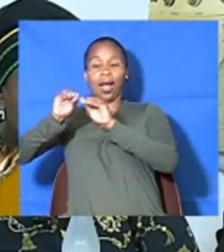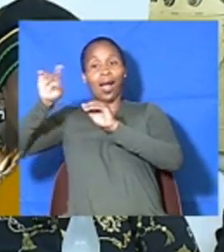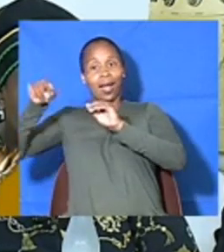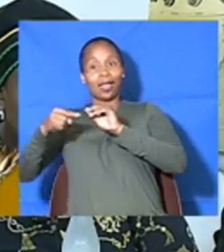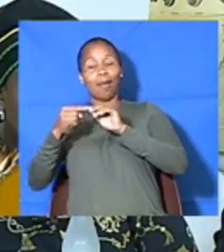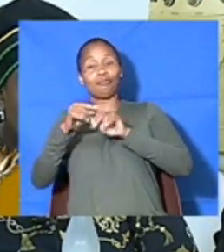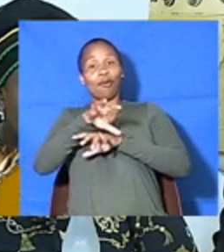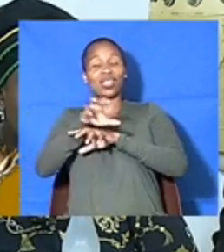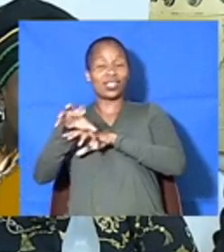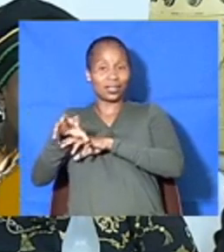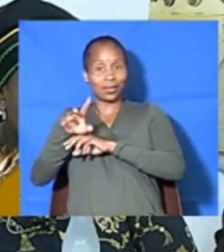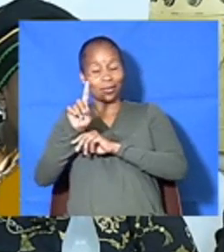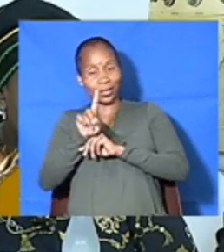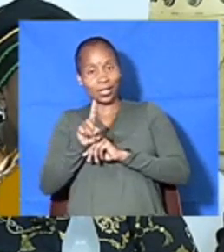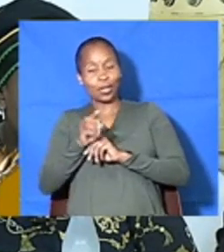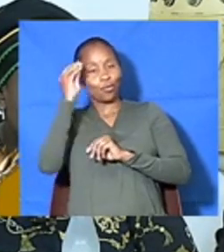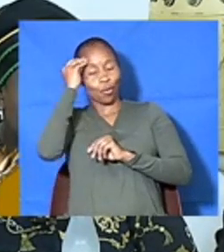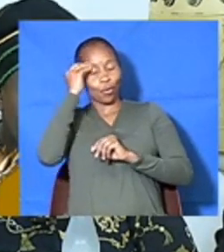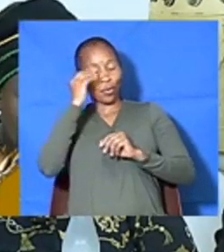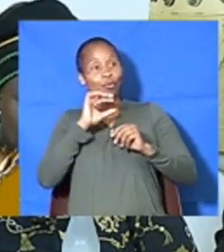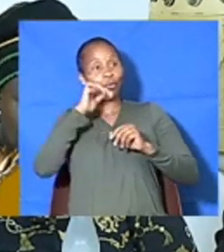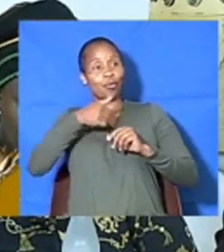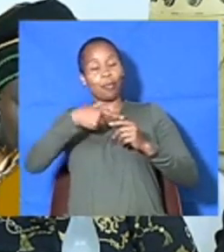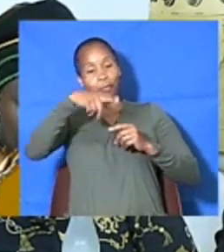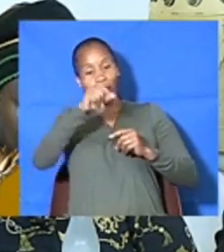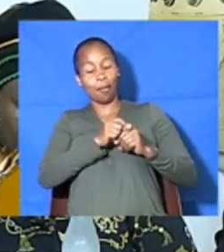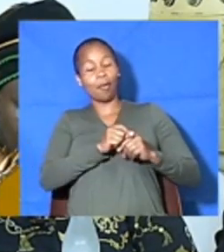We don't have staff in the rural areas.